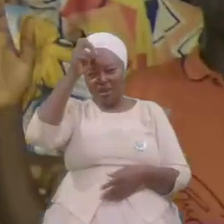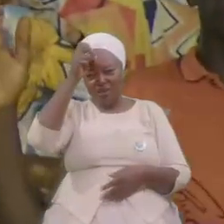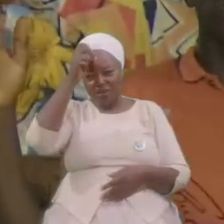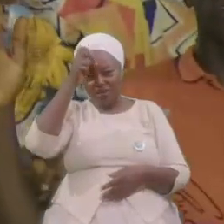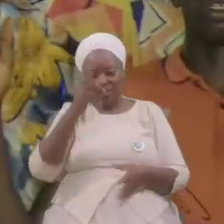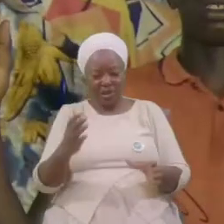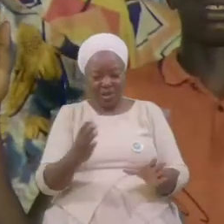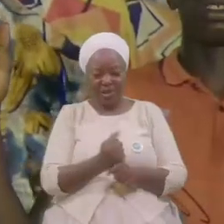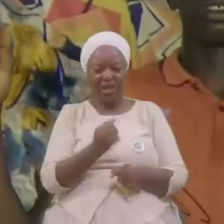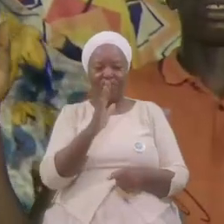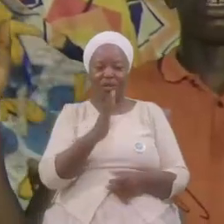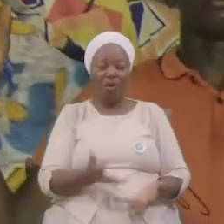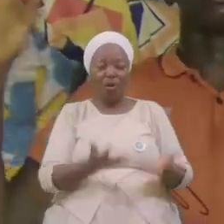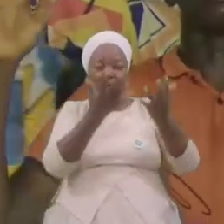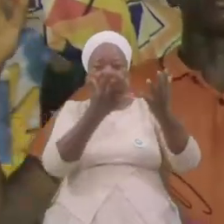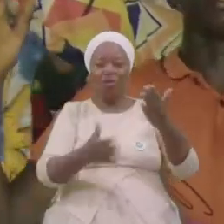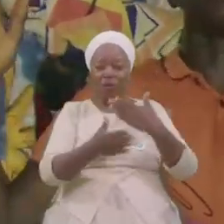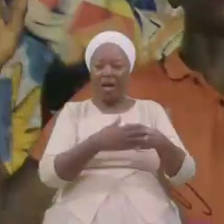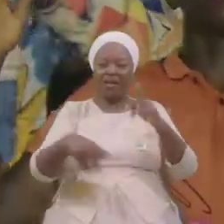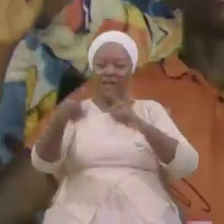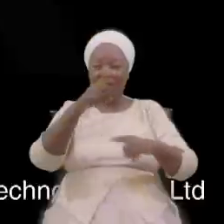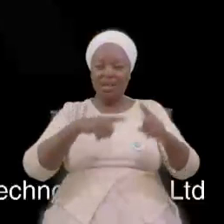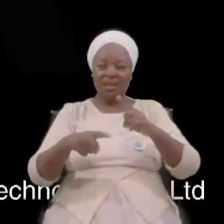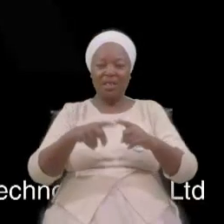Amen. I said, say it now. Satan,